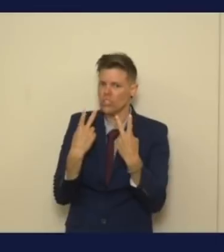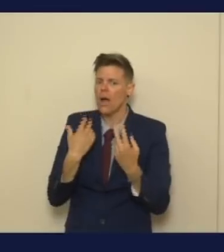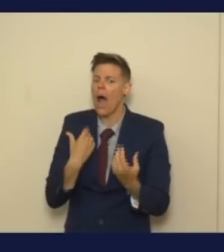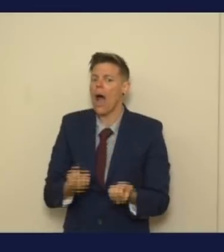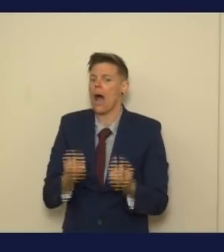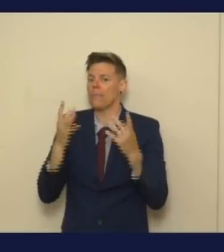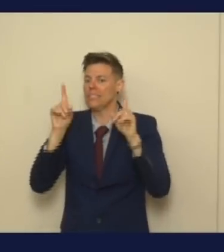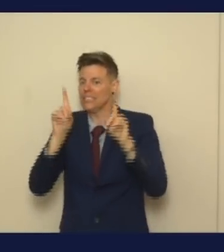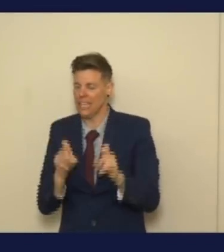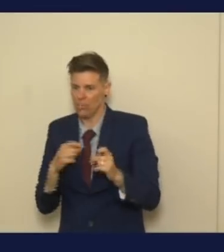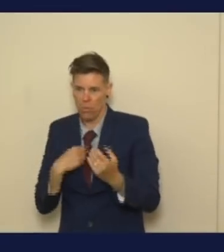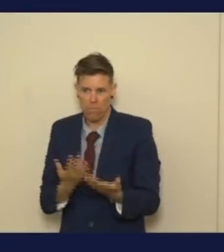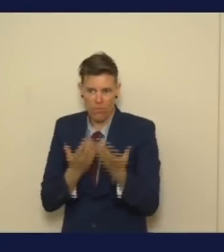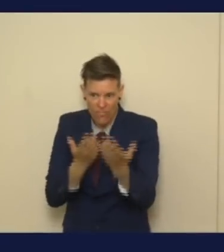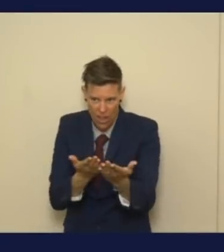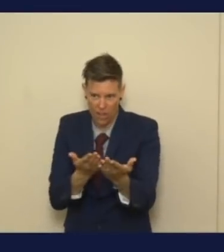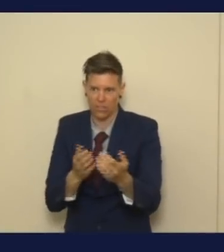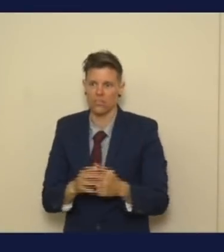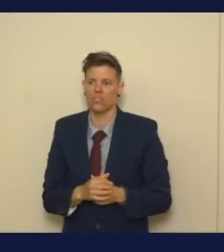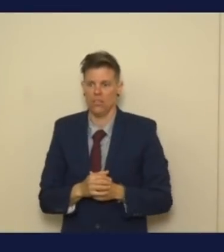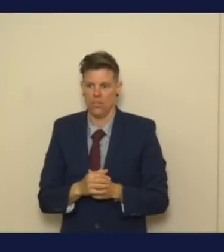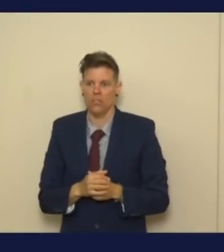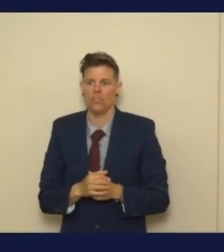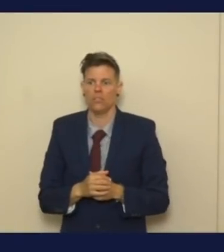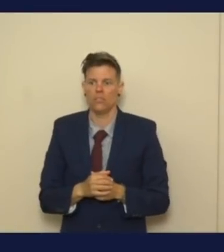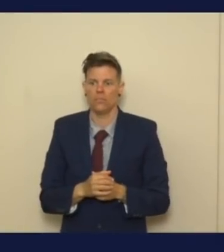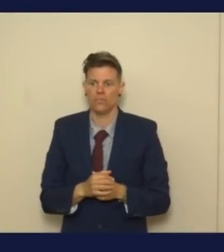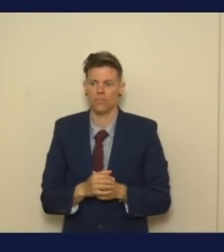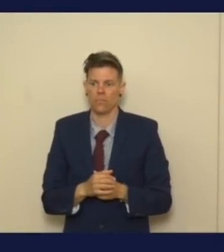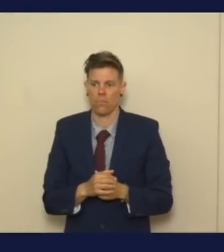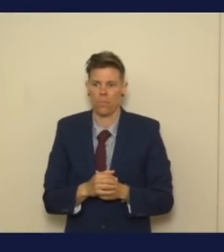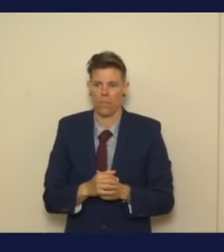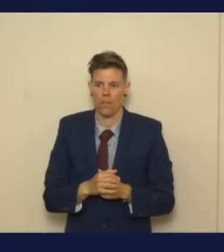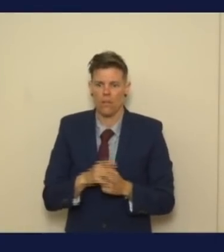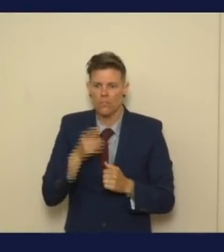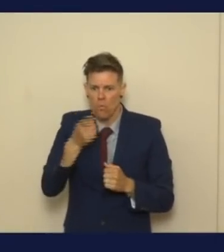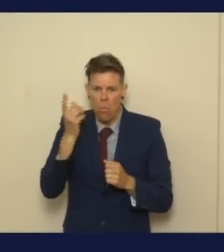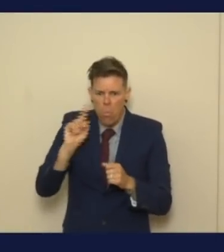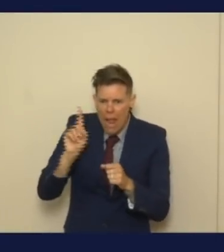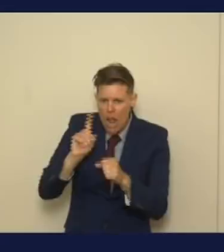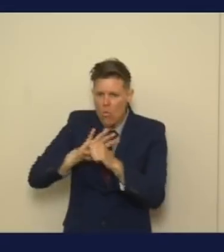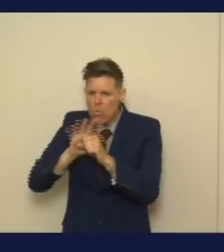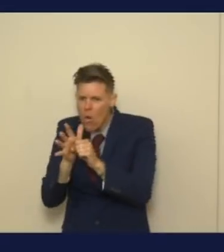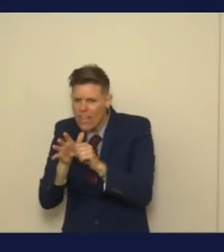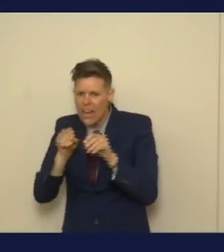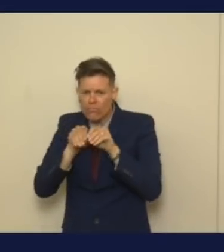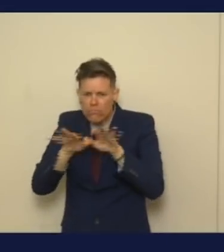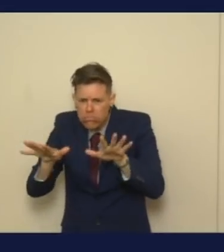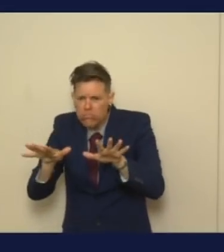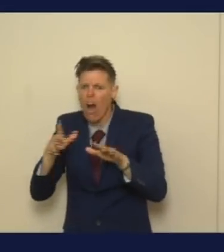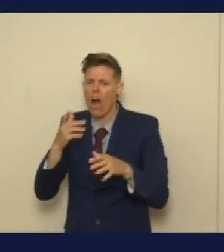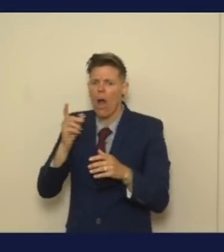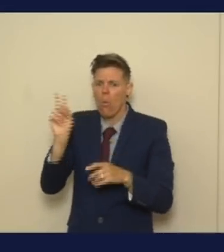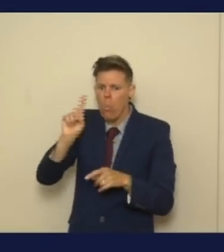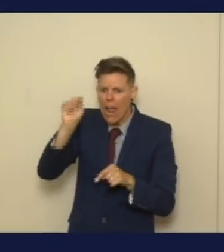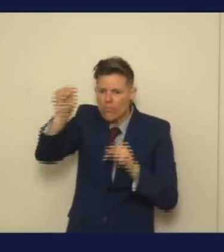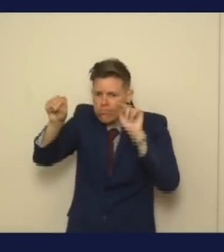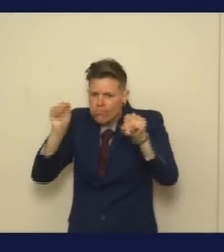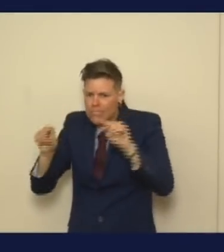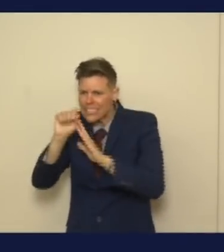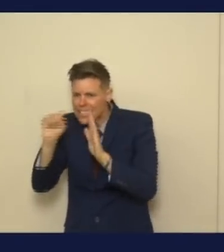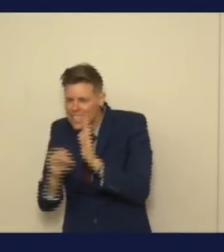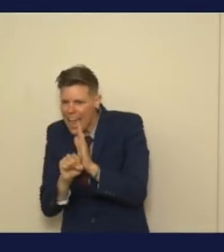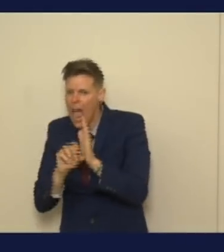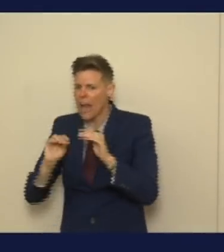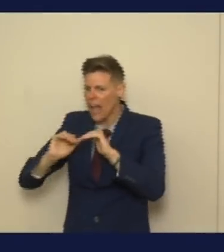know where the virus is, how it's spreading, and what we can do to contain outbreaks so that we can live